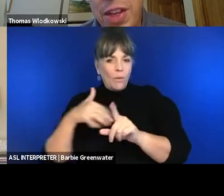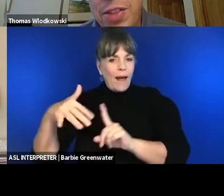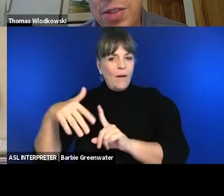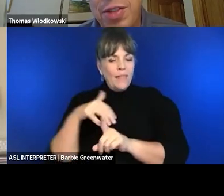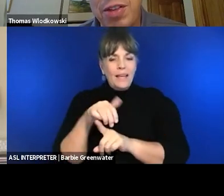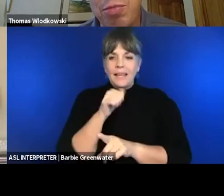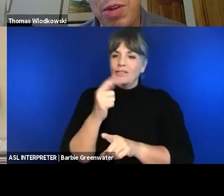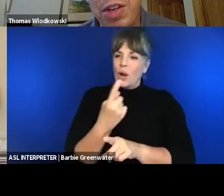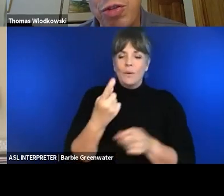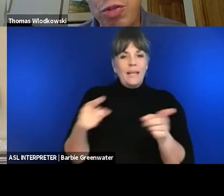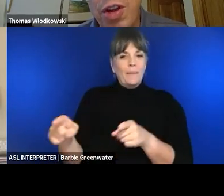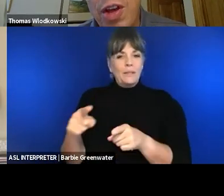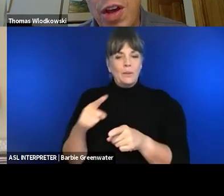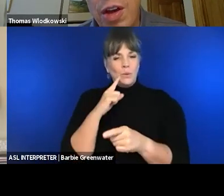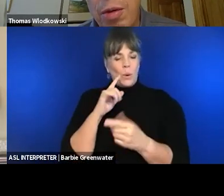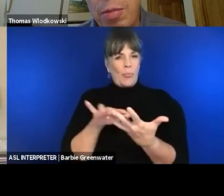the mix gets really